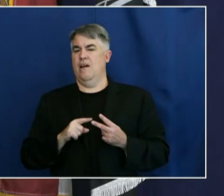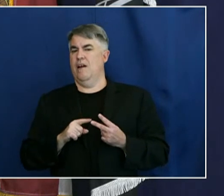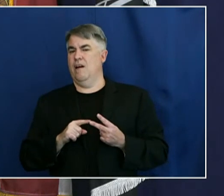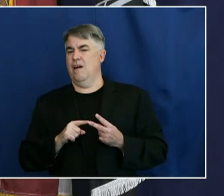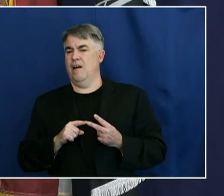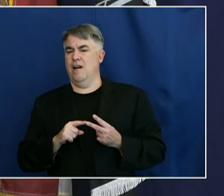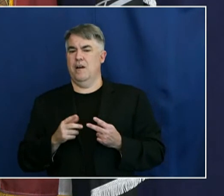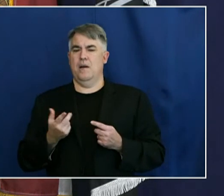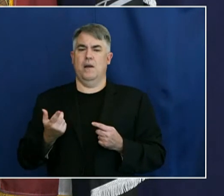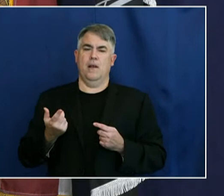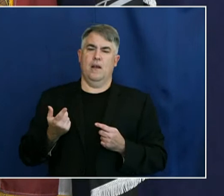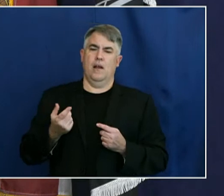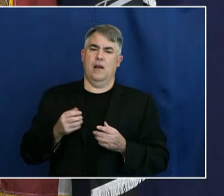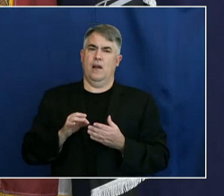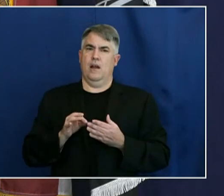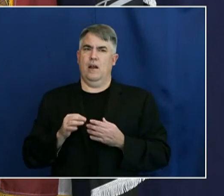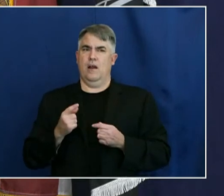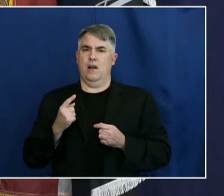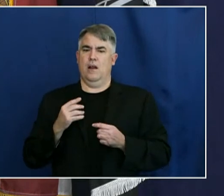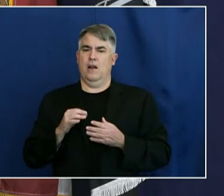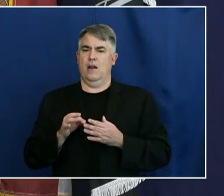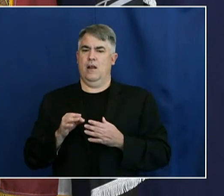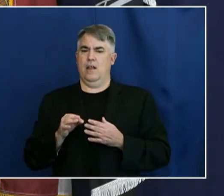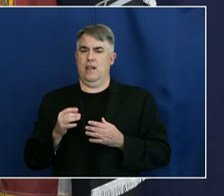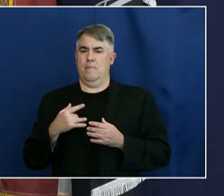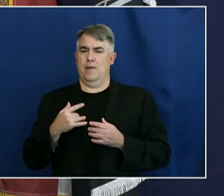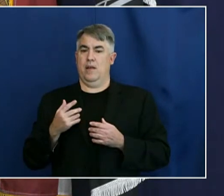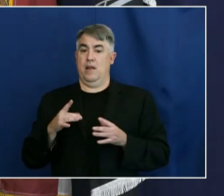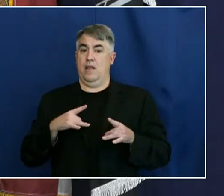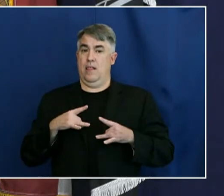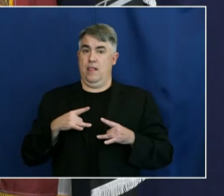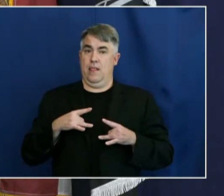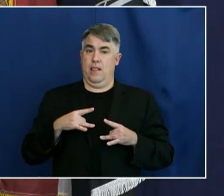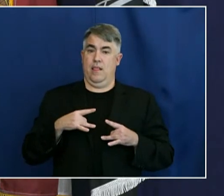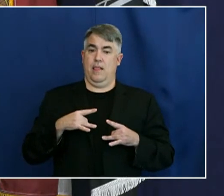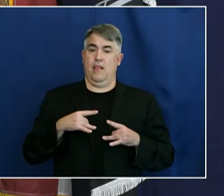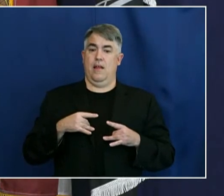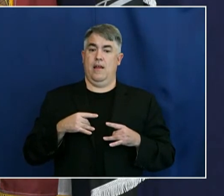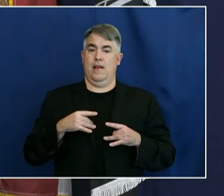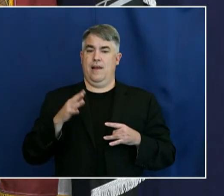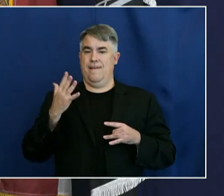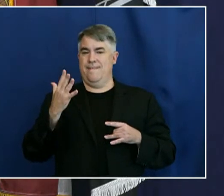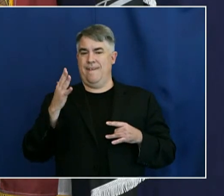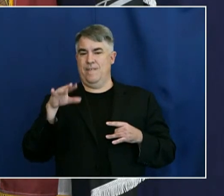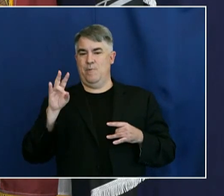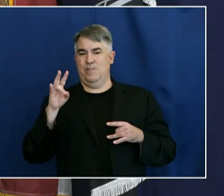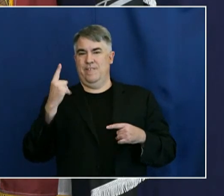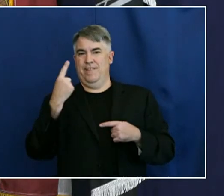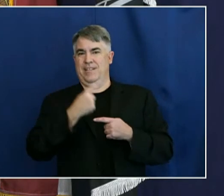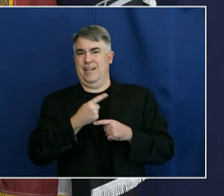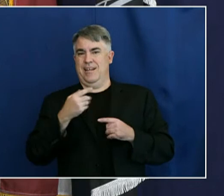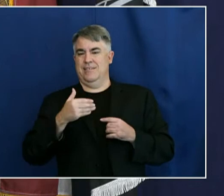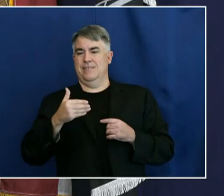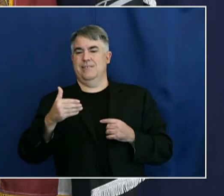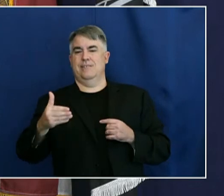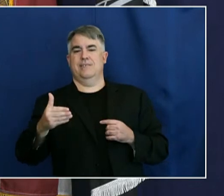incubation time for coronavirus is about 5.7 days. What do you make of the fact that we haven't really seen much of